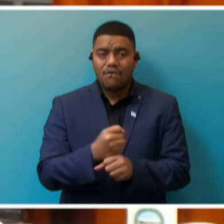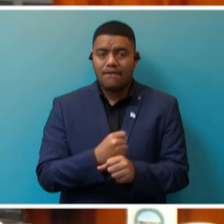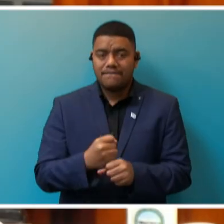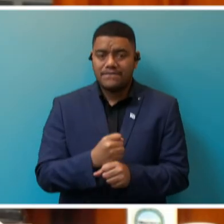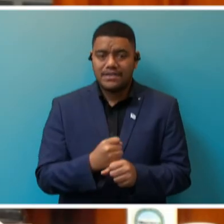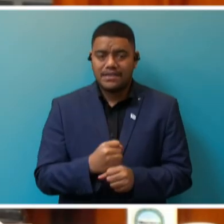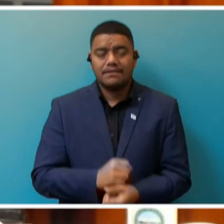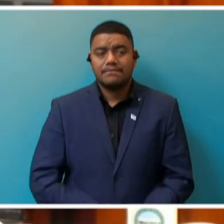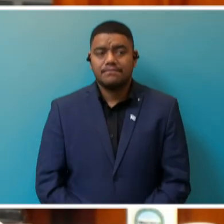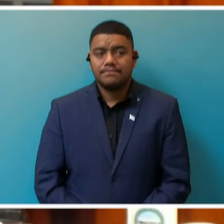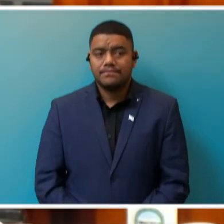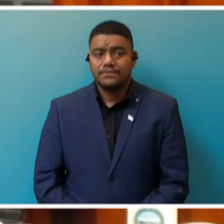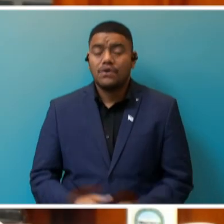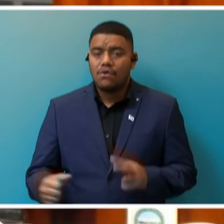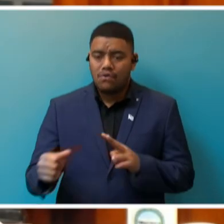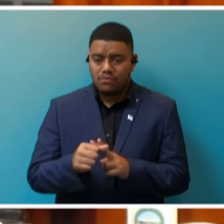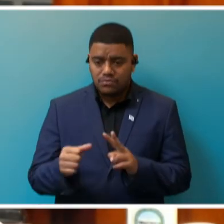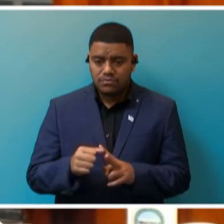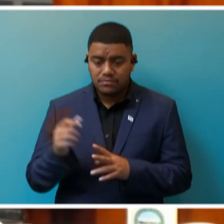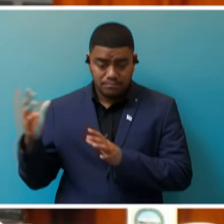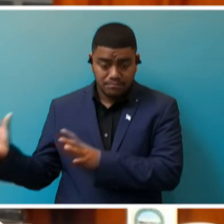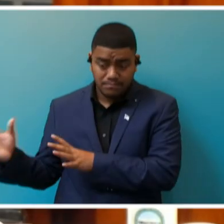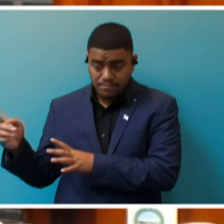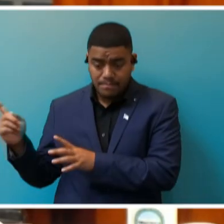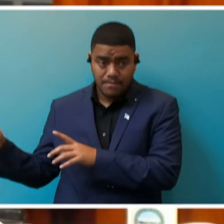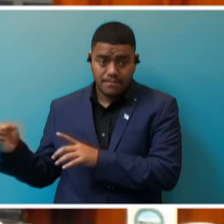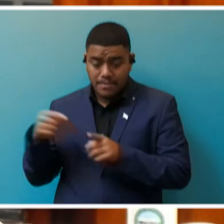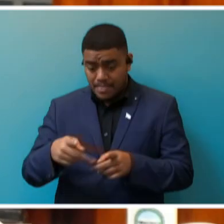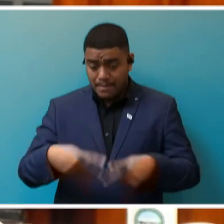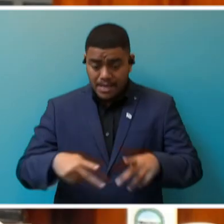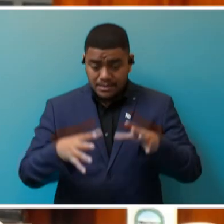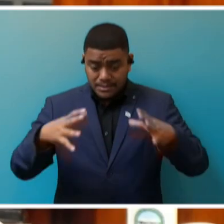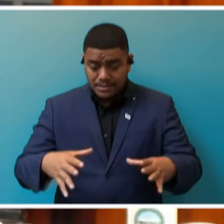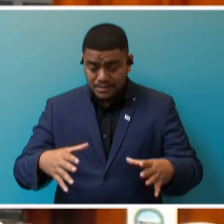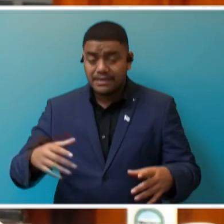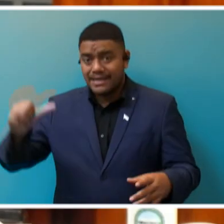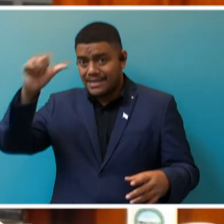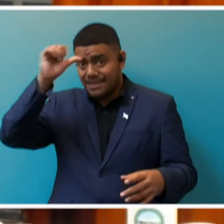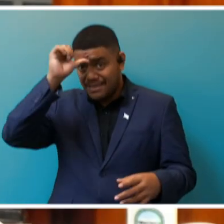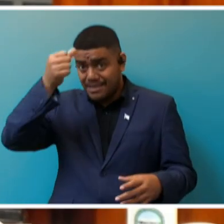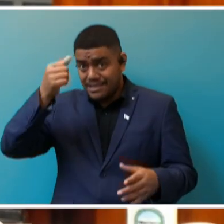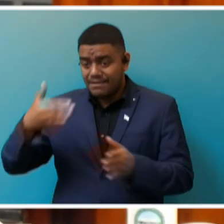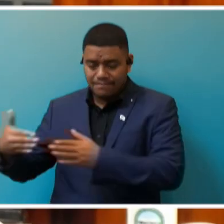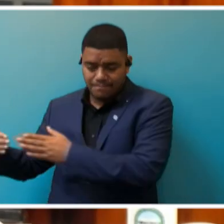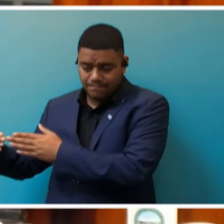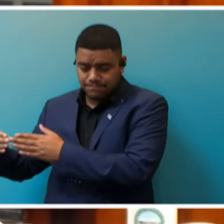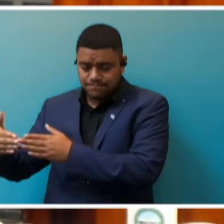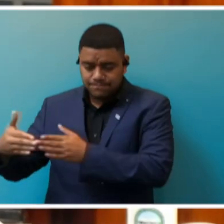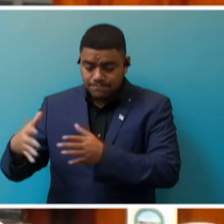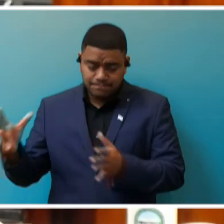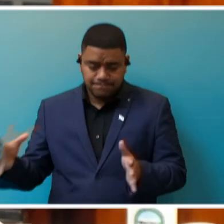from. So it was also set up to become a place where new industry